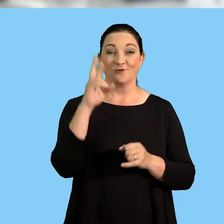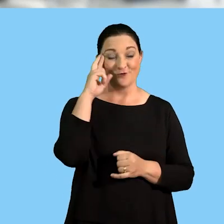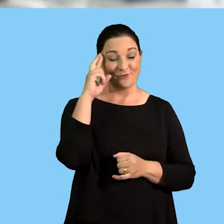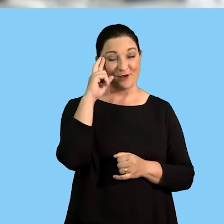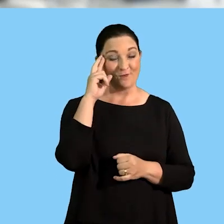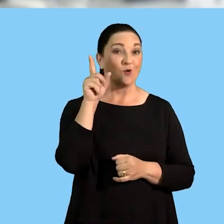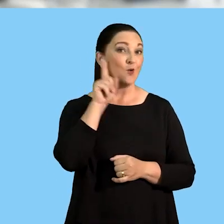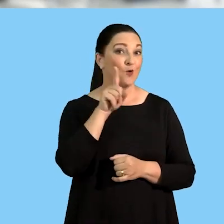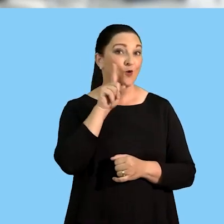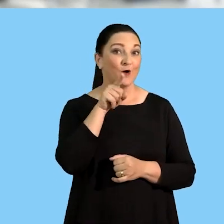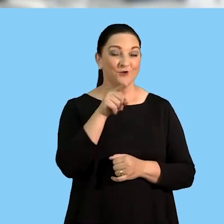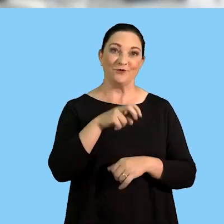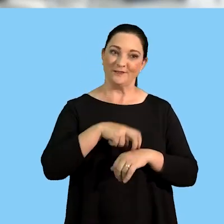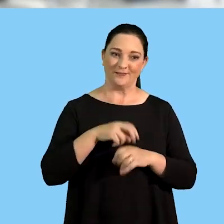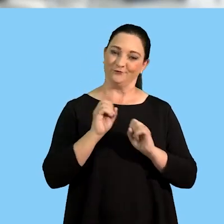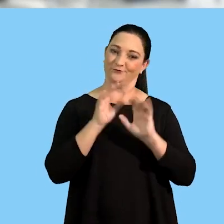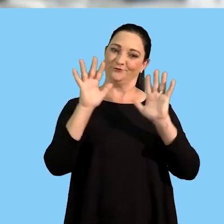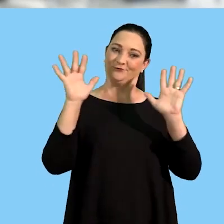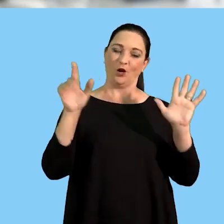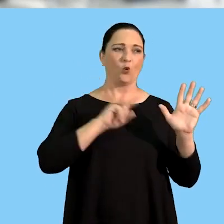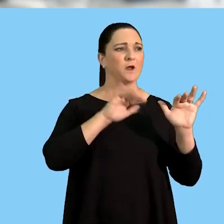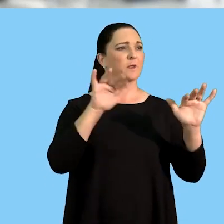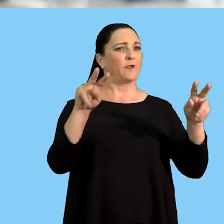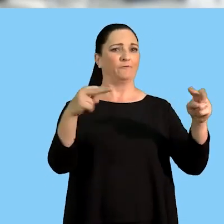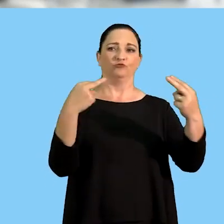11s, always stay shining bright so that